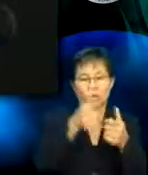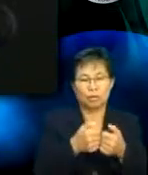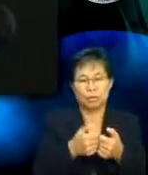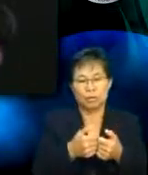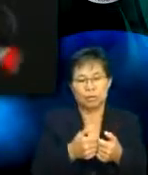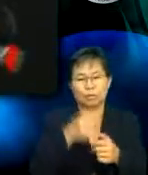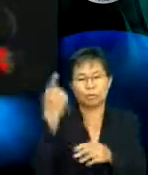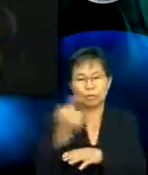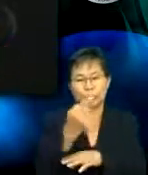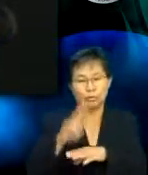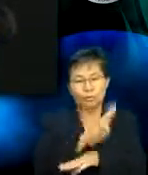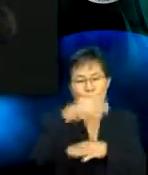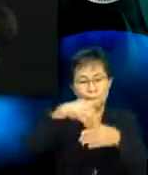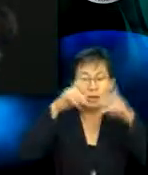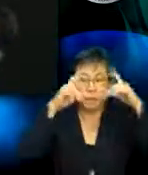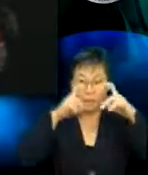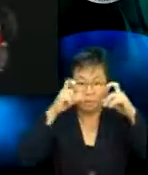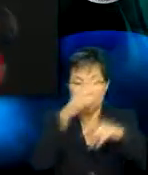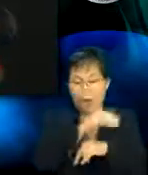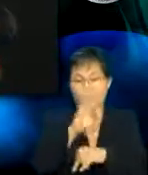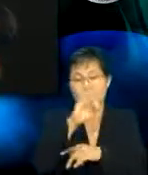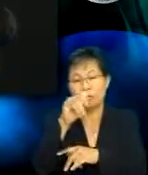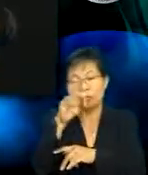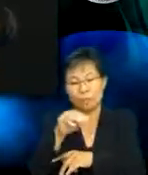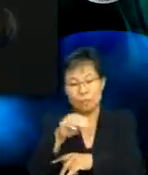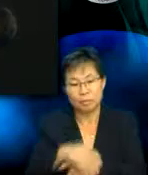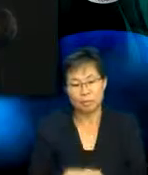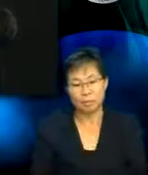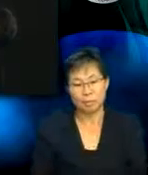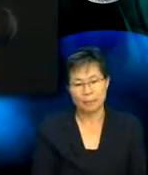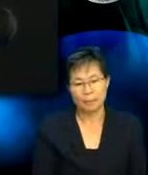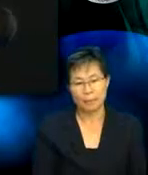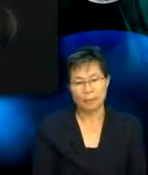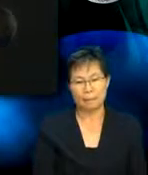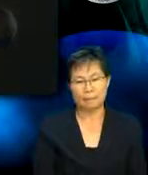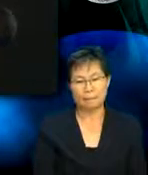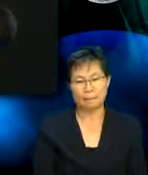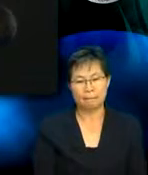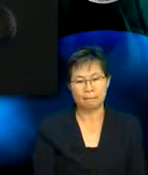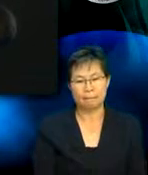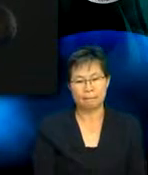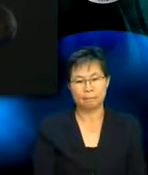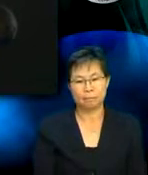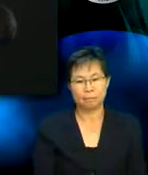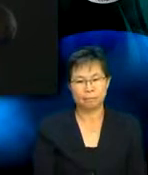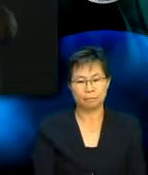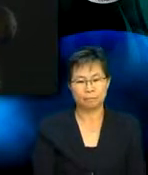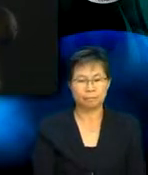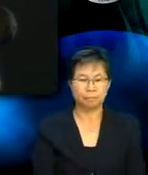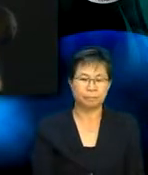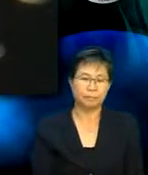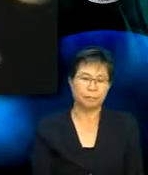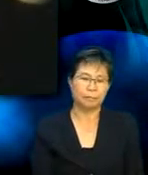common example of a remotely sensed product that is usually used in camera and film?